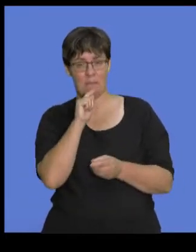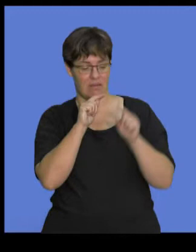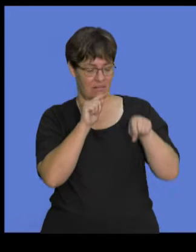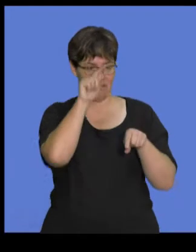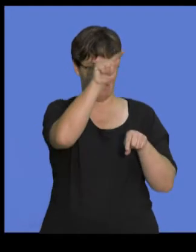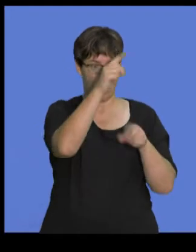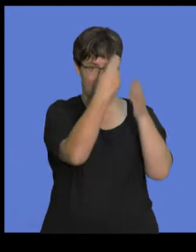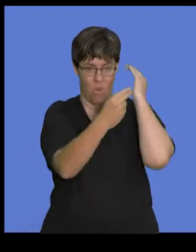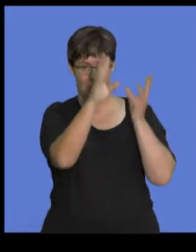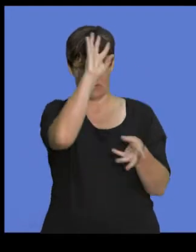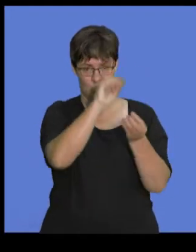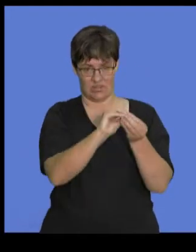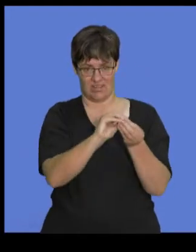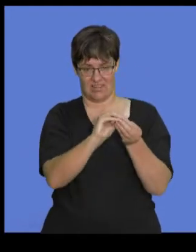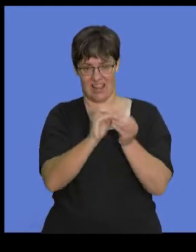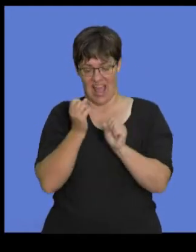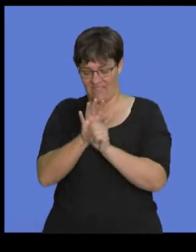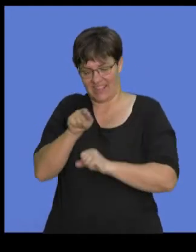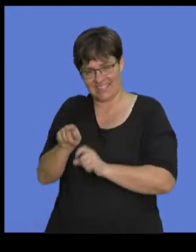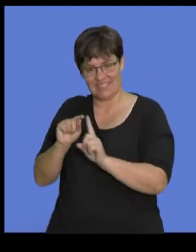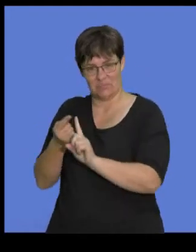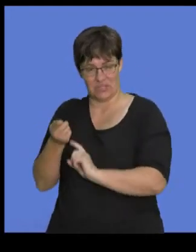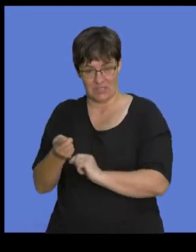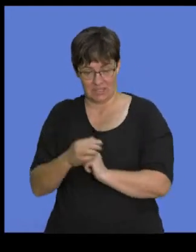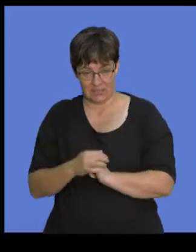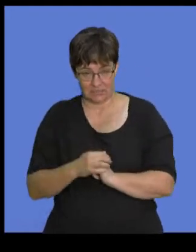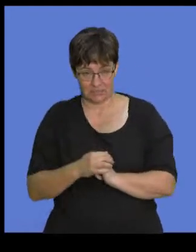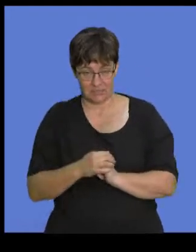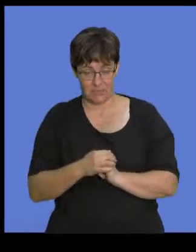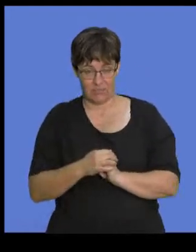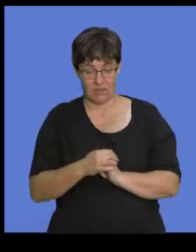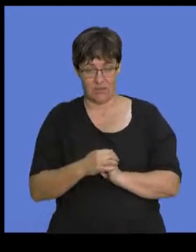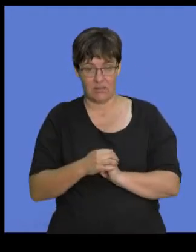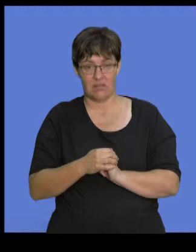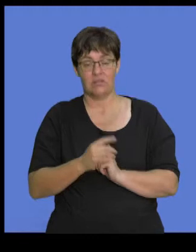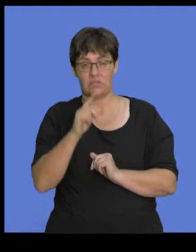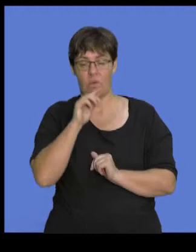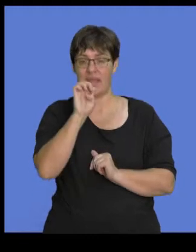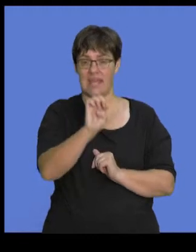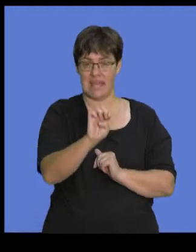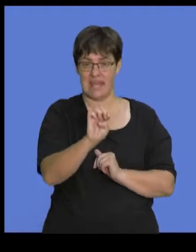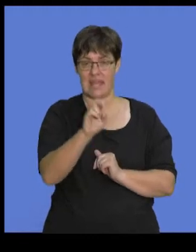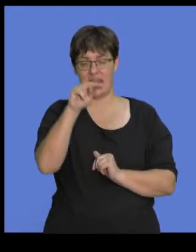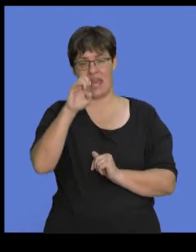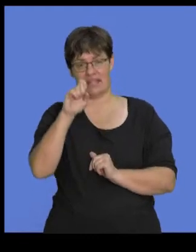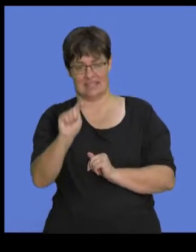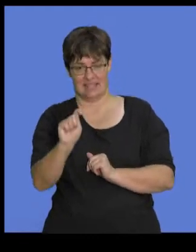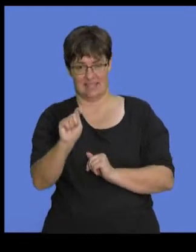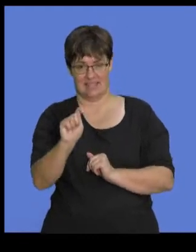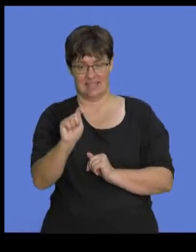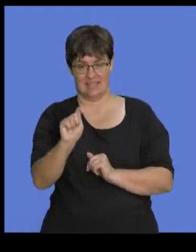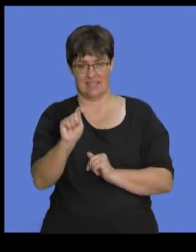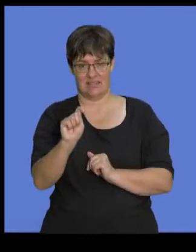means total. Then what exactly do we mean when we talk about net electric field at a point? We're talking about E net.